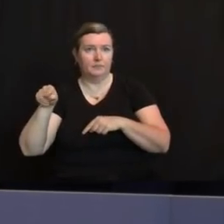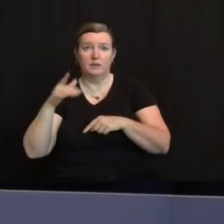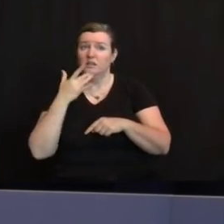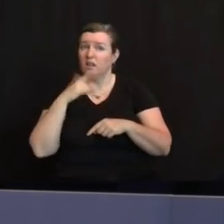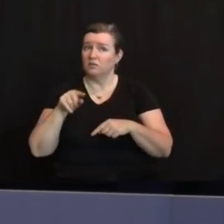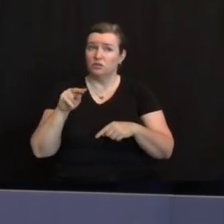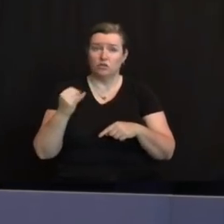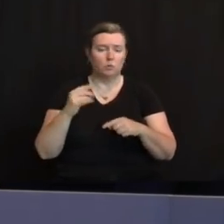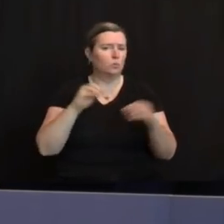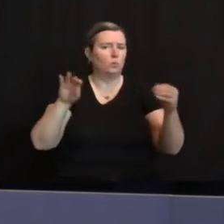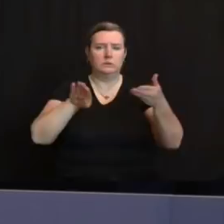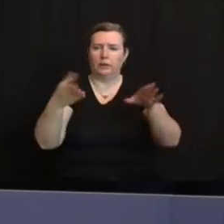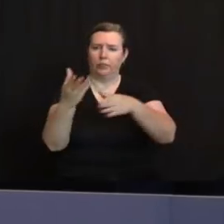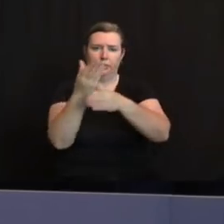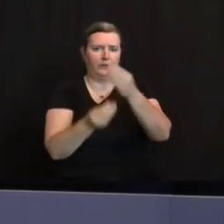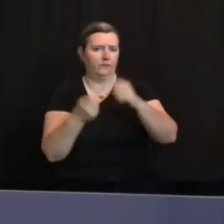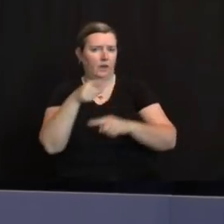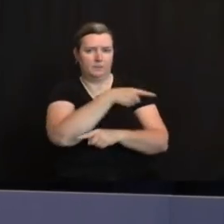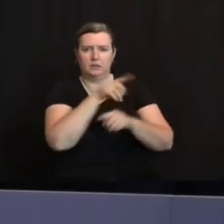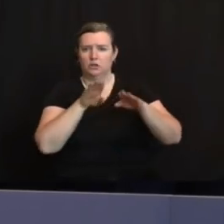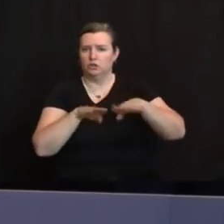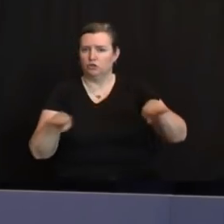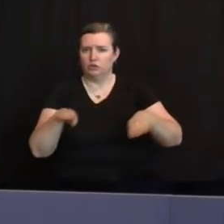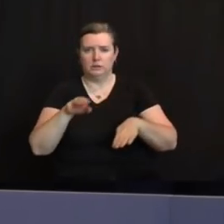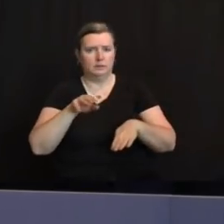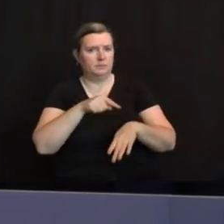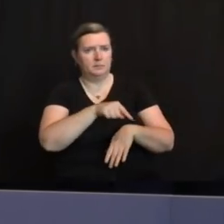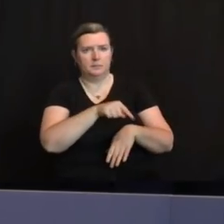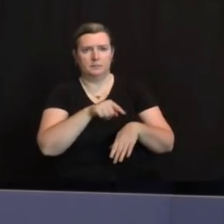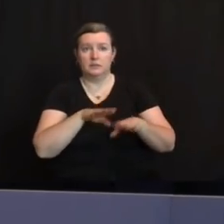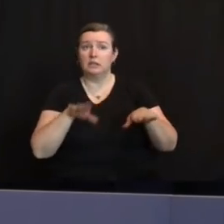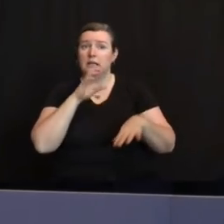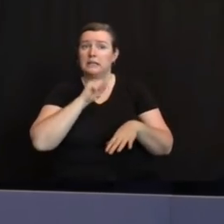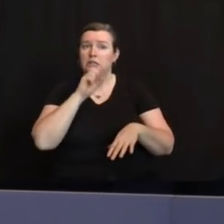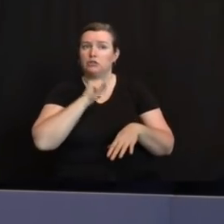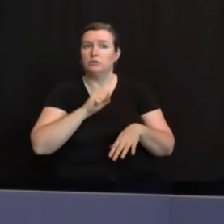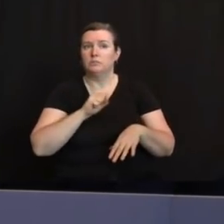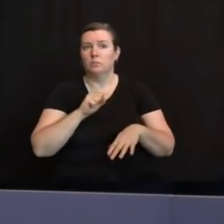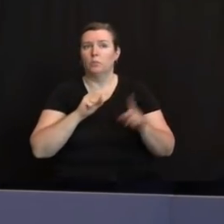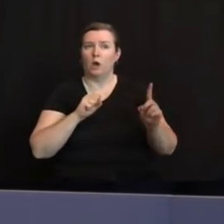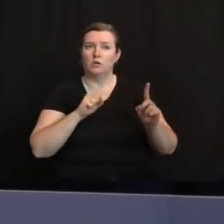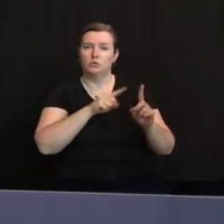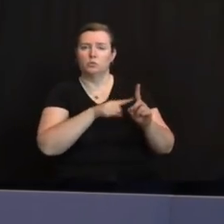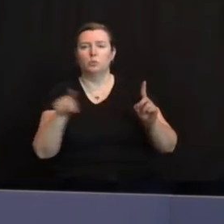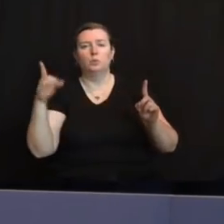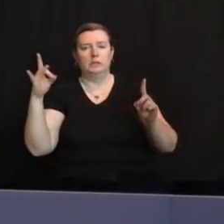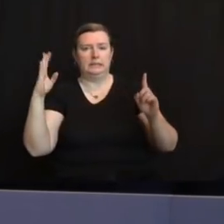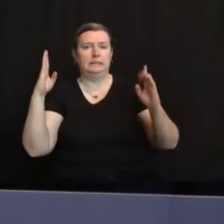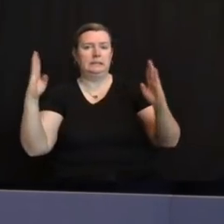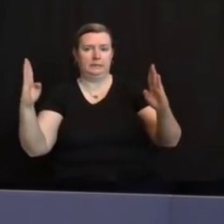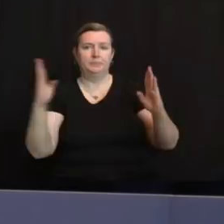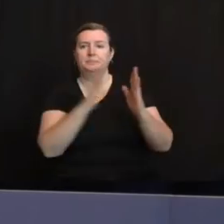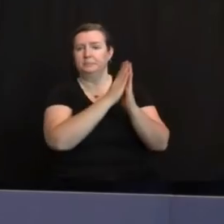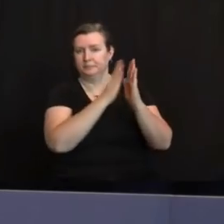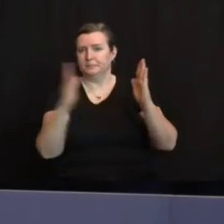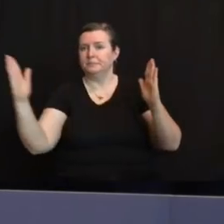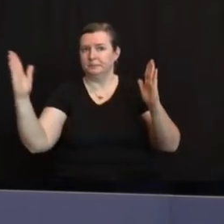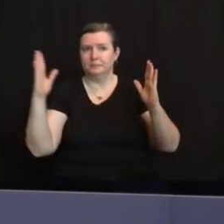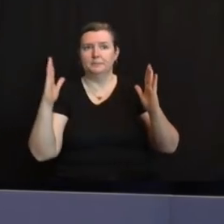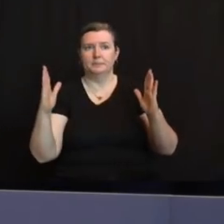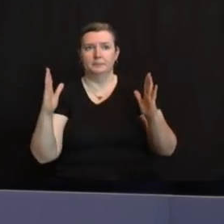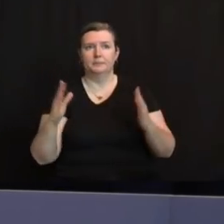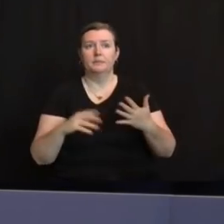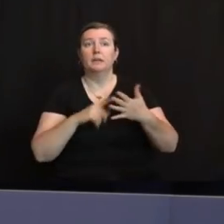deaths reported at this time. The ages of the children affected range from 1 to 18. 5 of